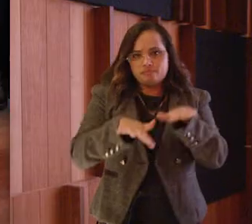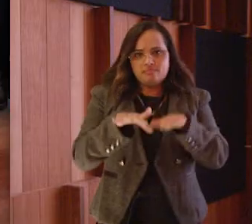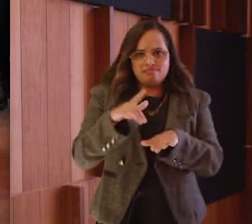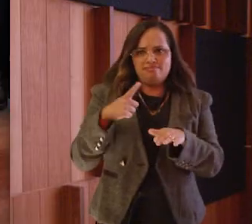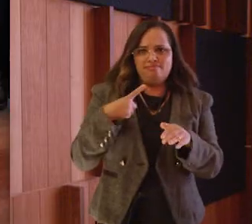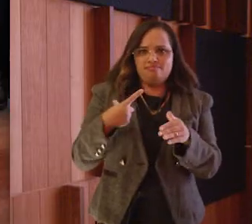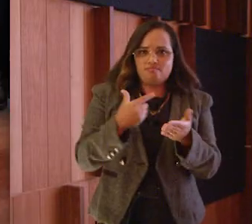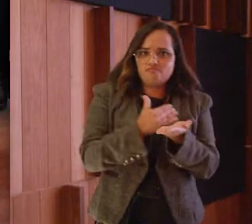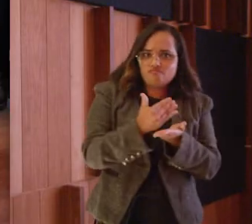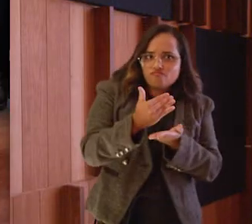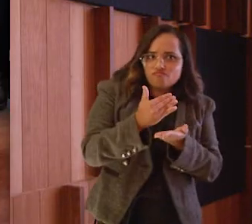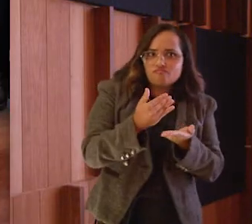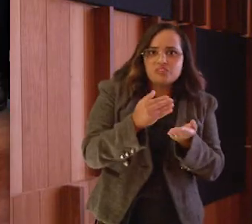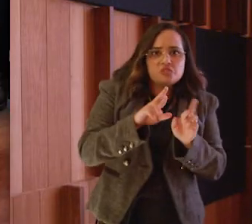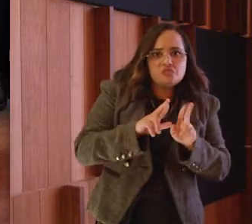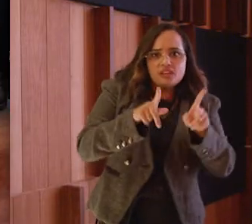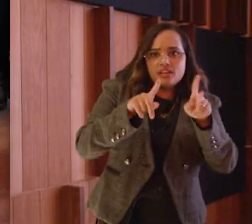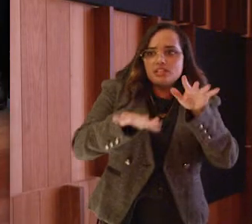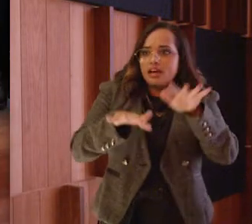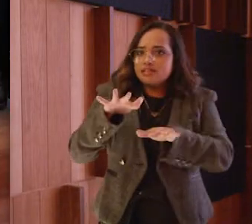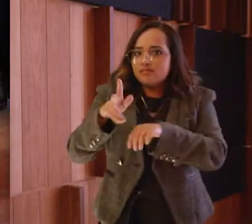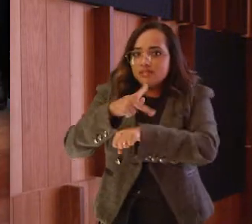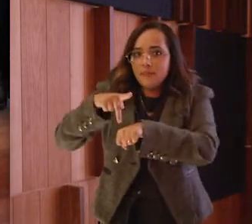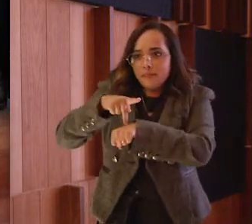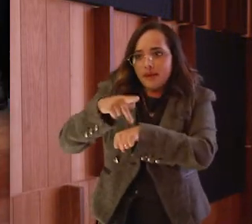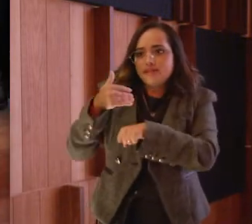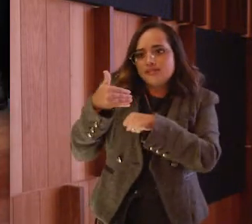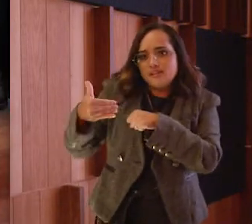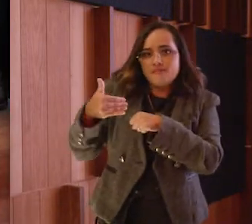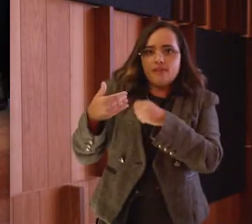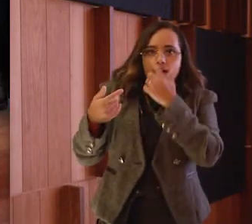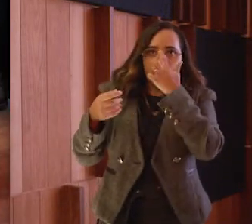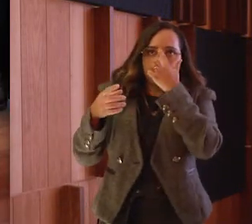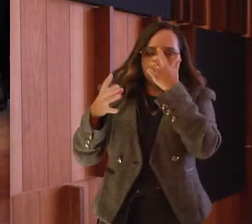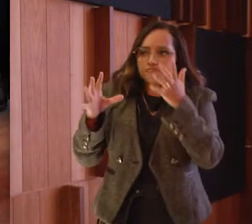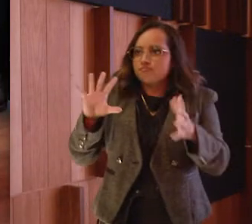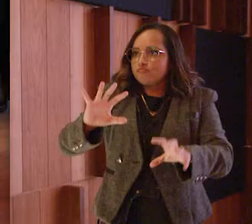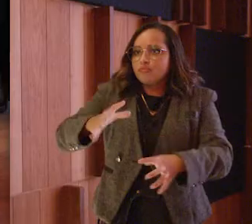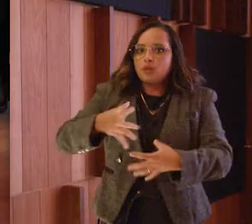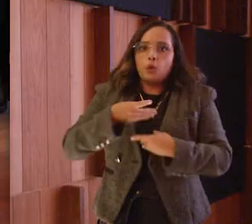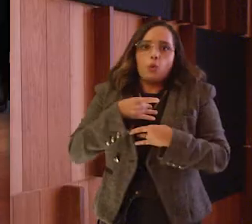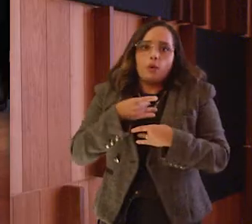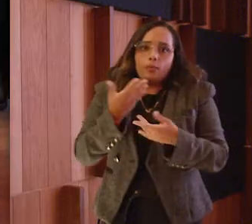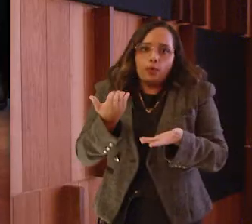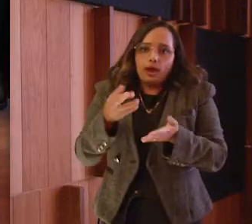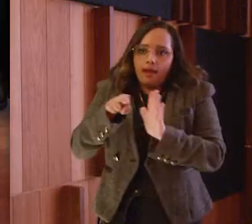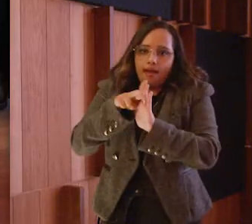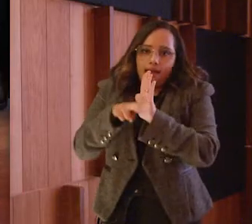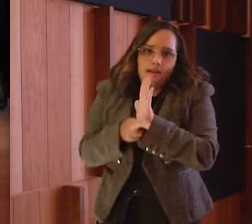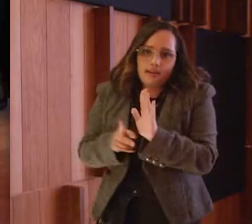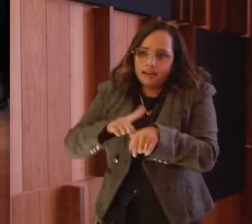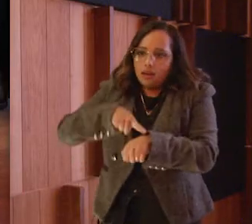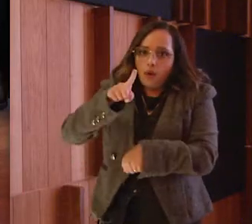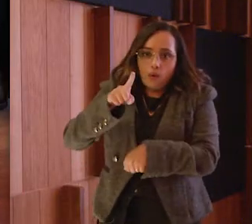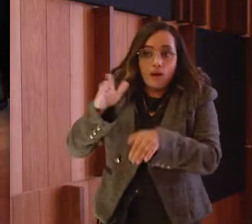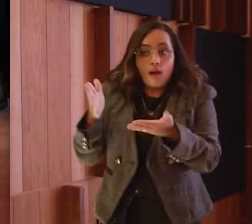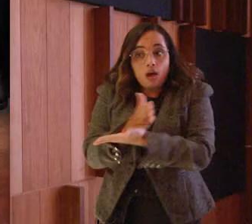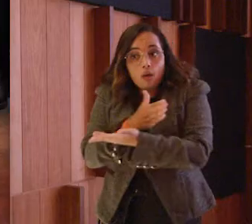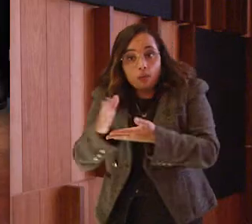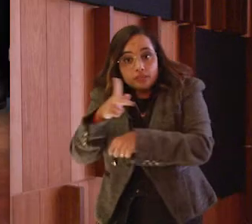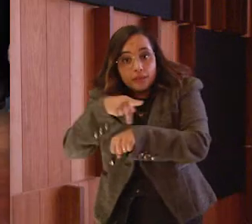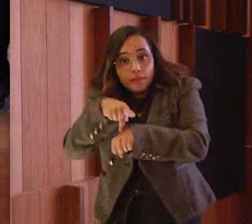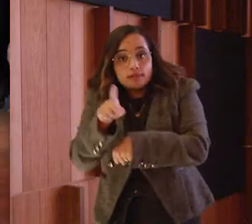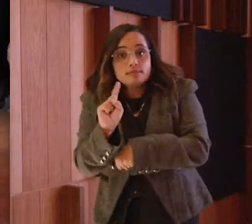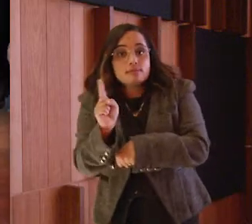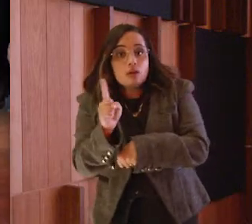those rules, effectively turning the OECD into an administrative body. A number of countries cannot do that constitutionally and will need to